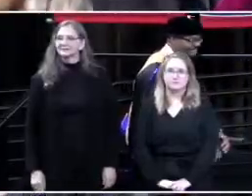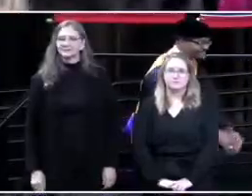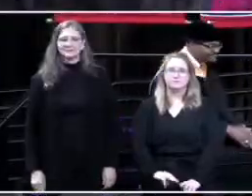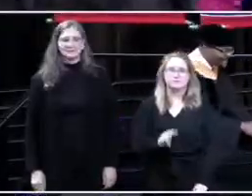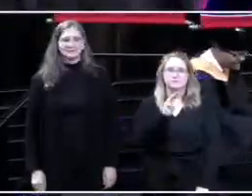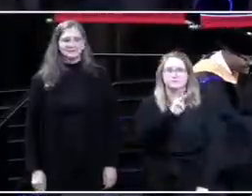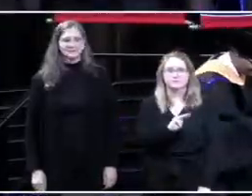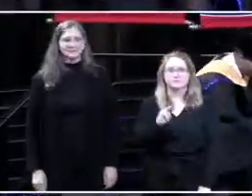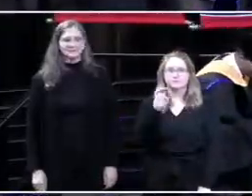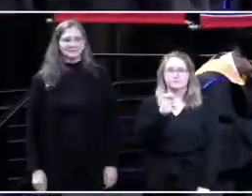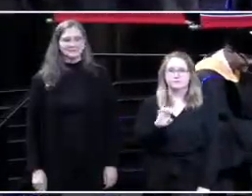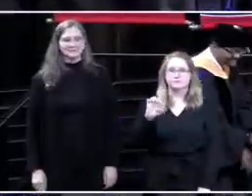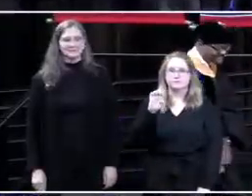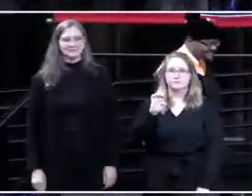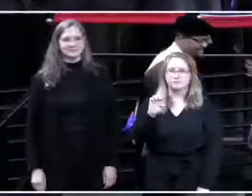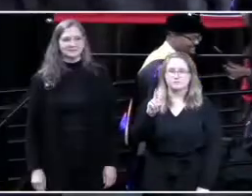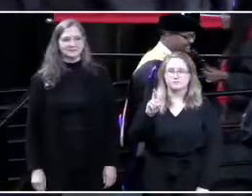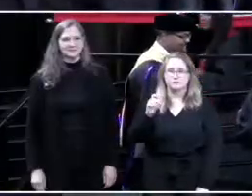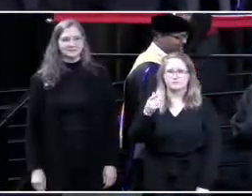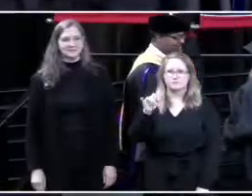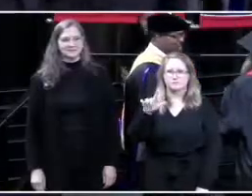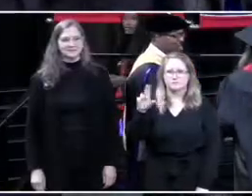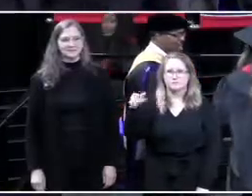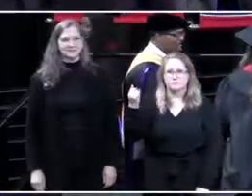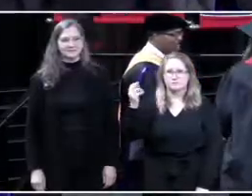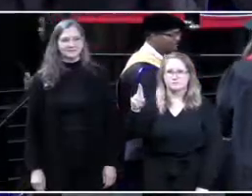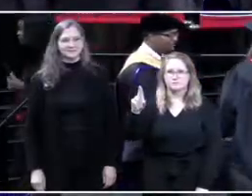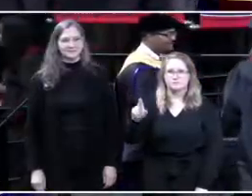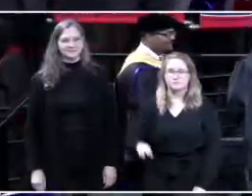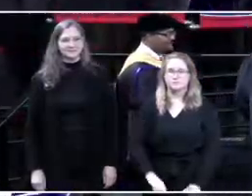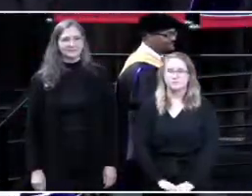Miguel Euristique Jr.